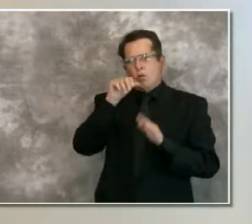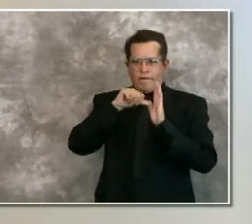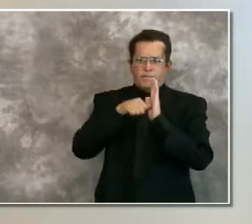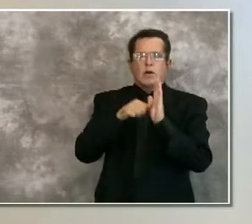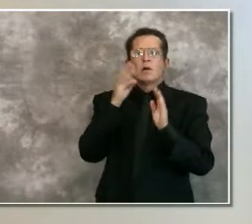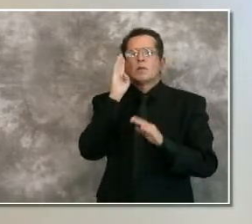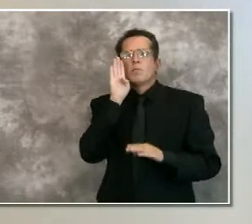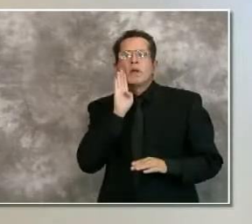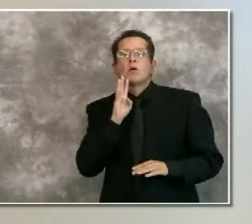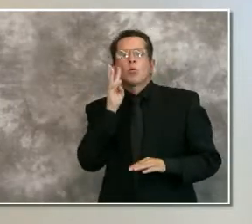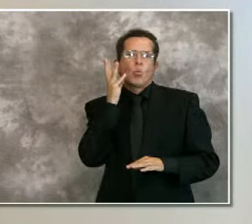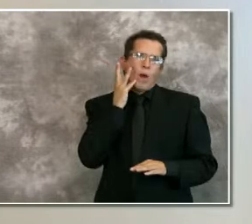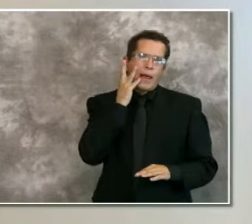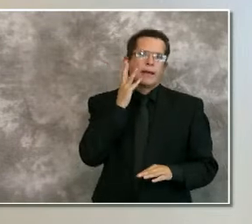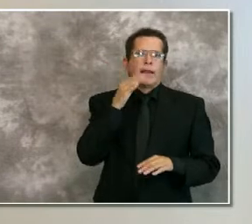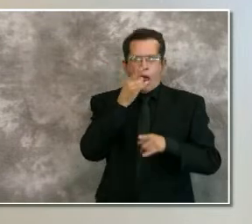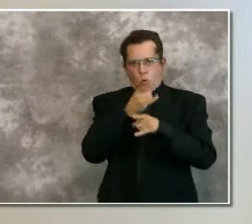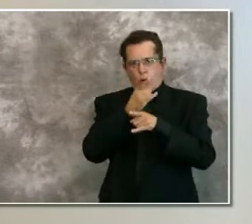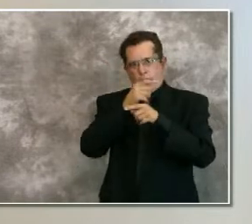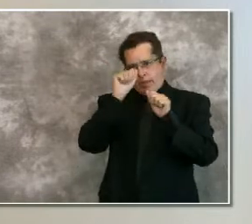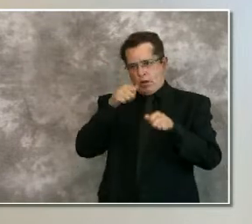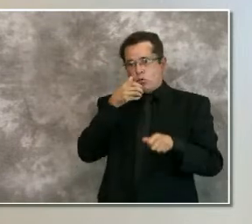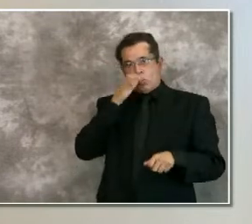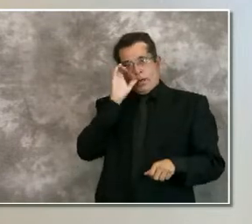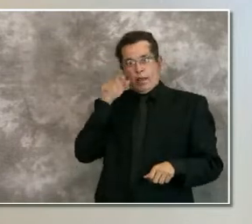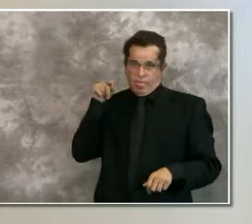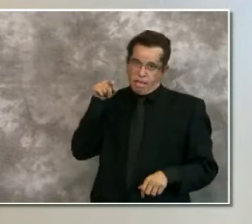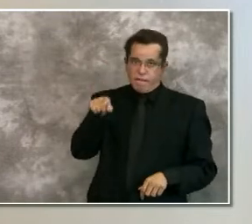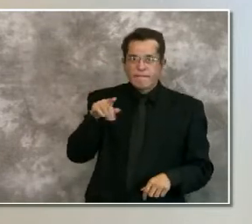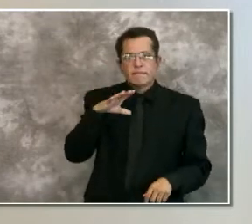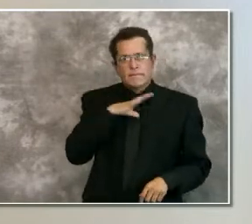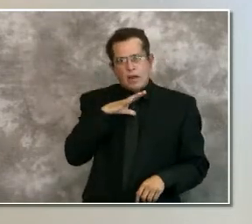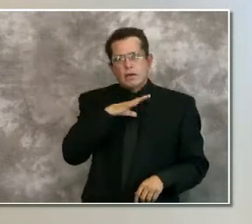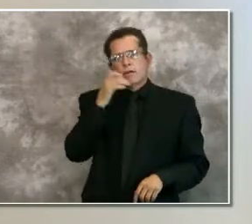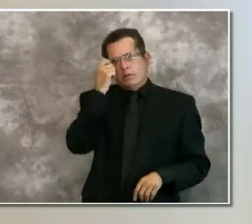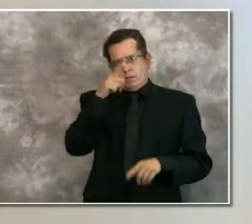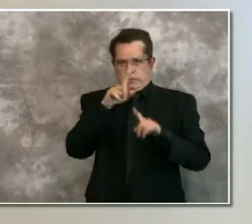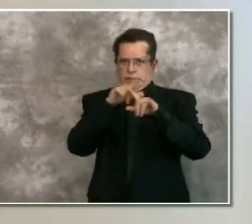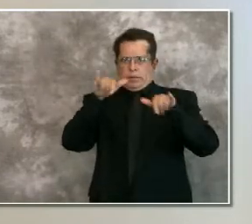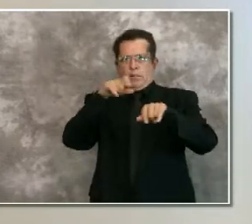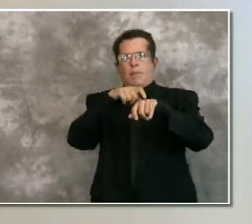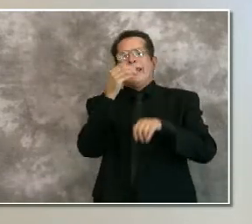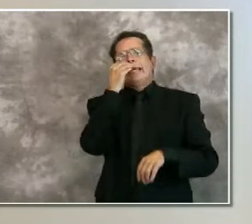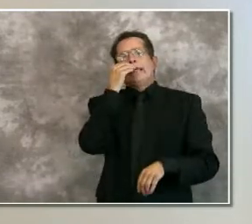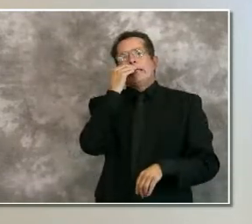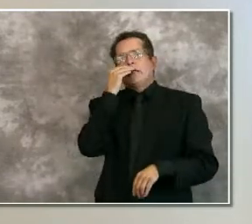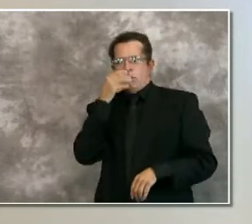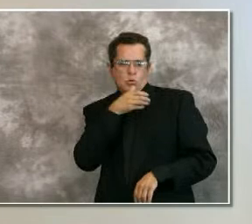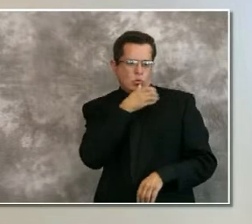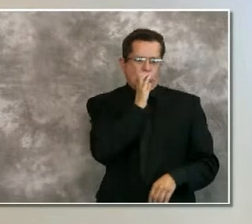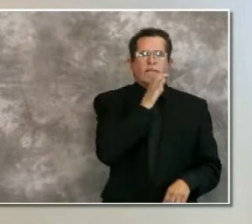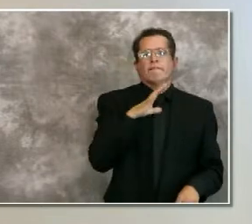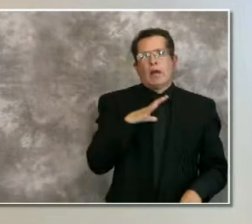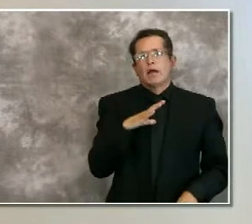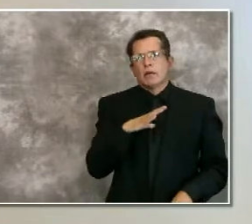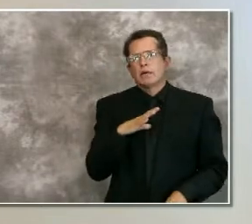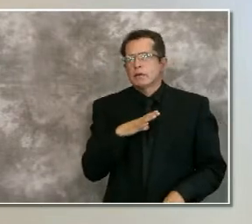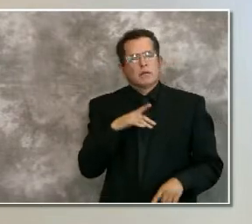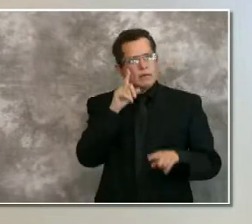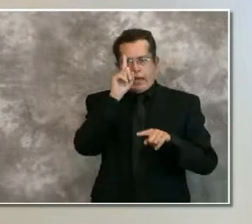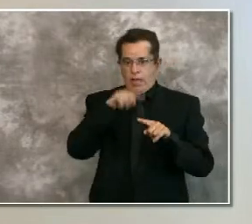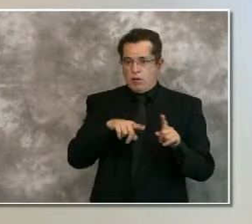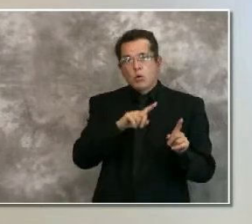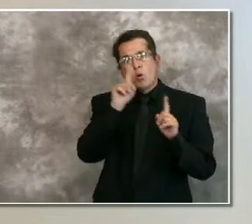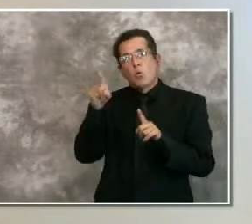wine, and alcohol can only be consumed at an establishment while you are simultaneously eating a meal. This means you can't go to